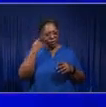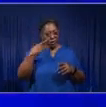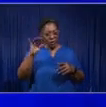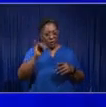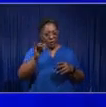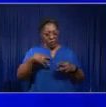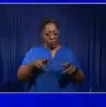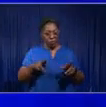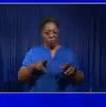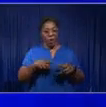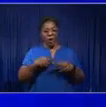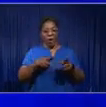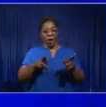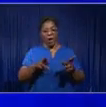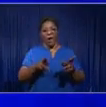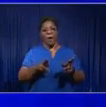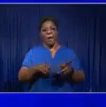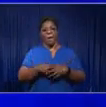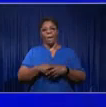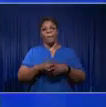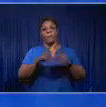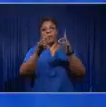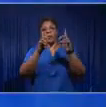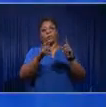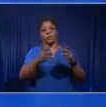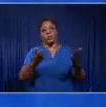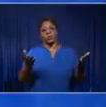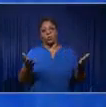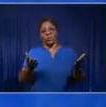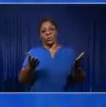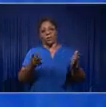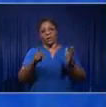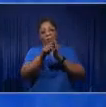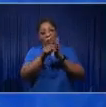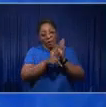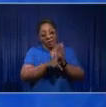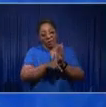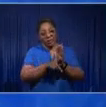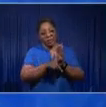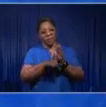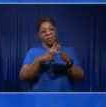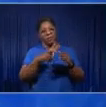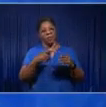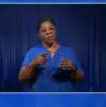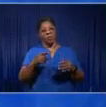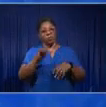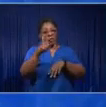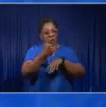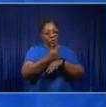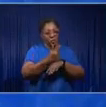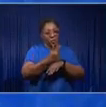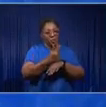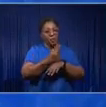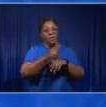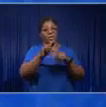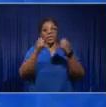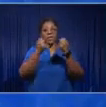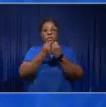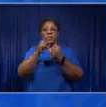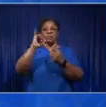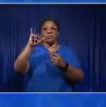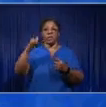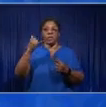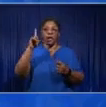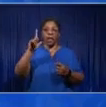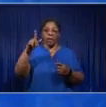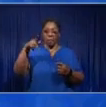was about the policies that would be implemented. Team JLP? Yes, Team JLP, because that's your Team